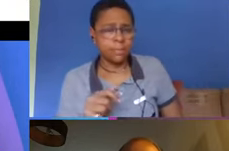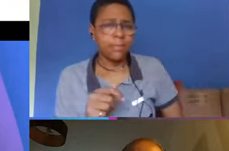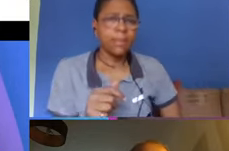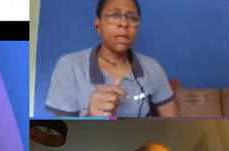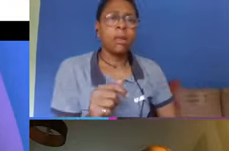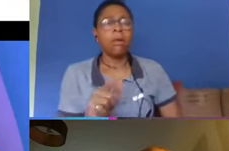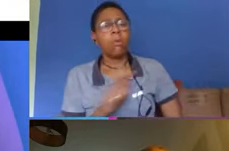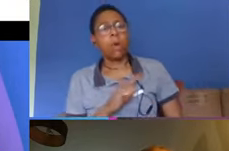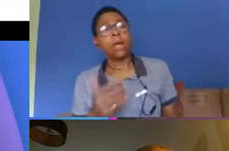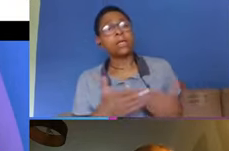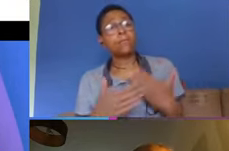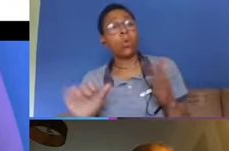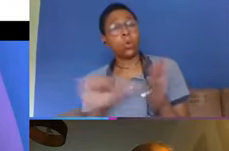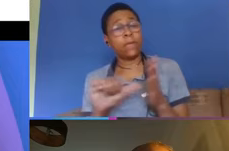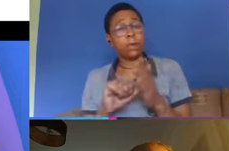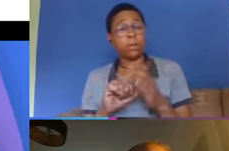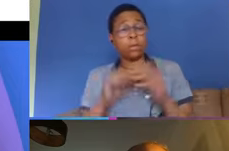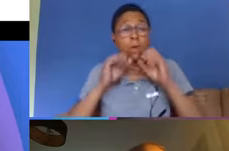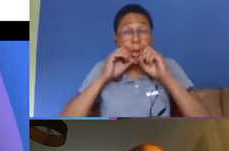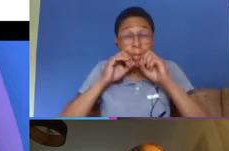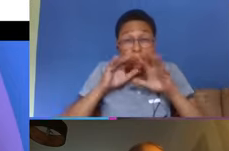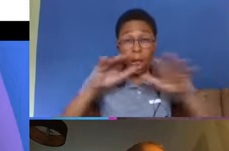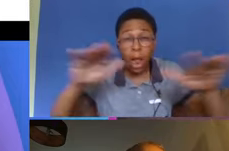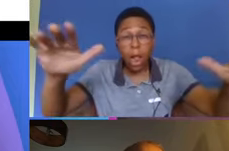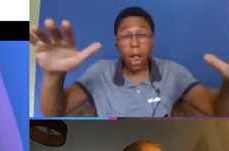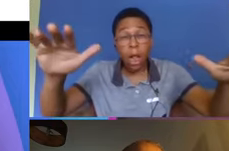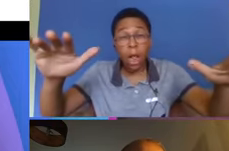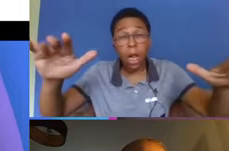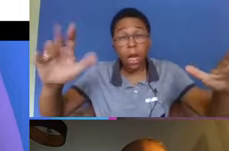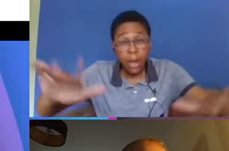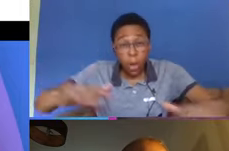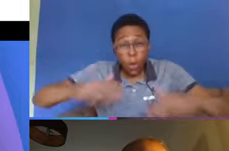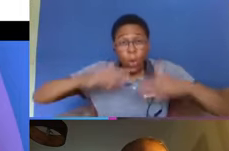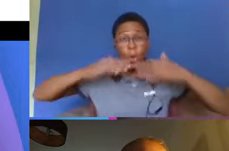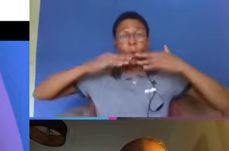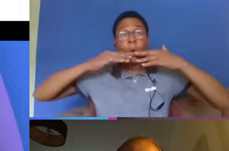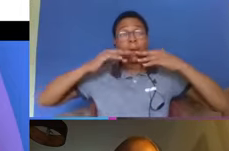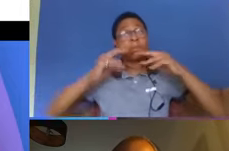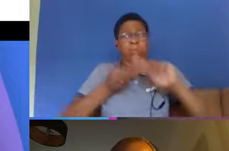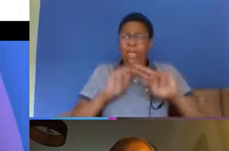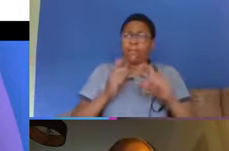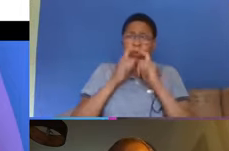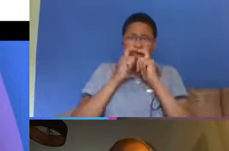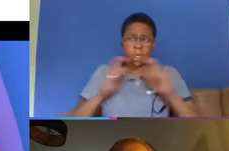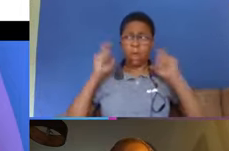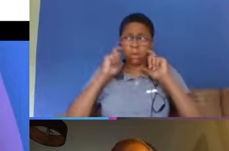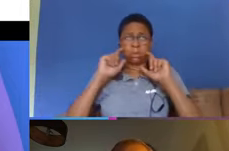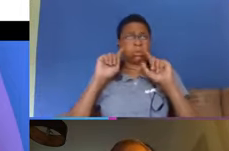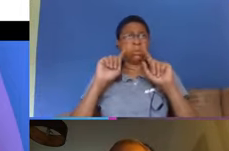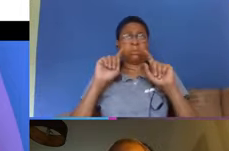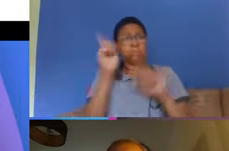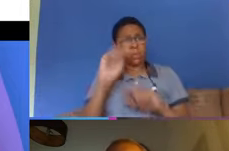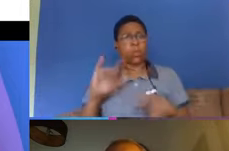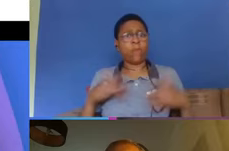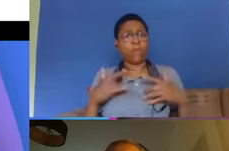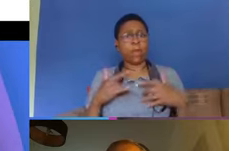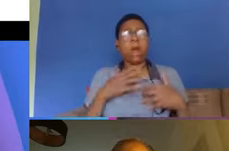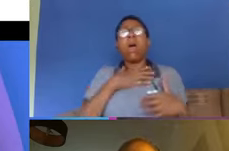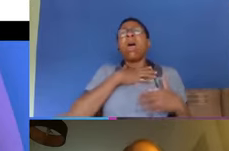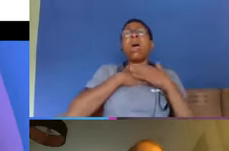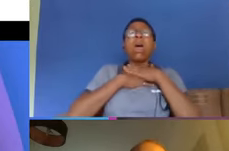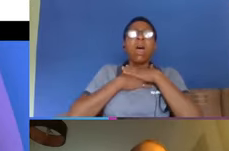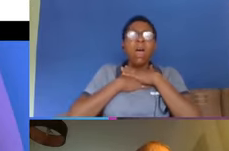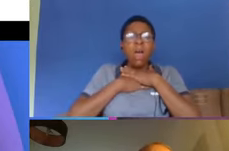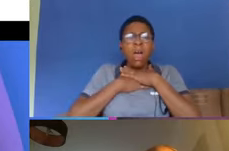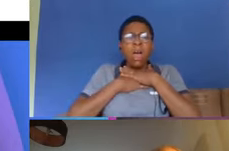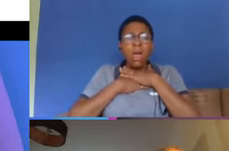through a mask and to suck it in. And so they'll feel as though they're not getting enough oxygen in. They will be, there's